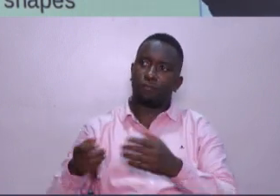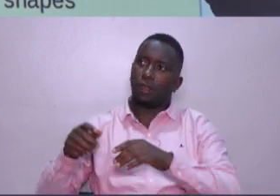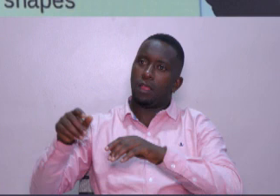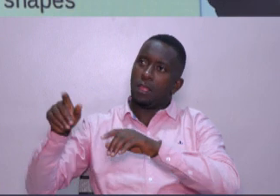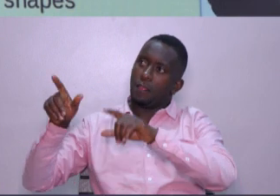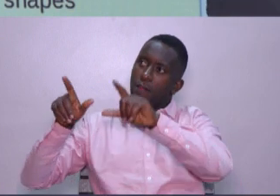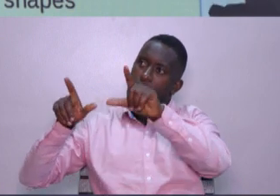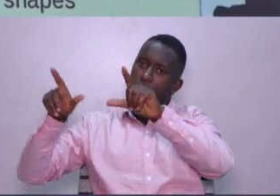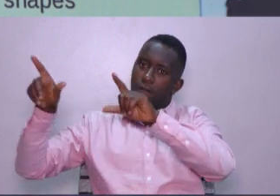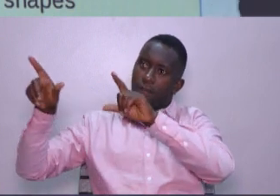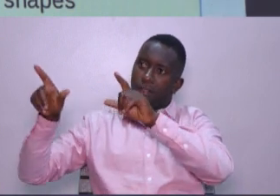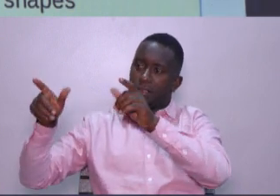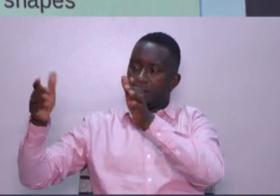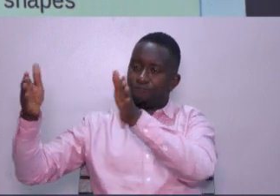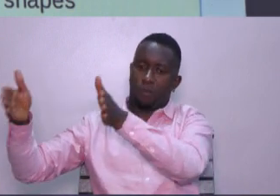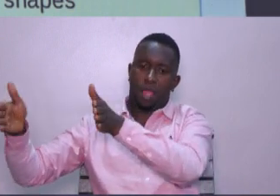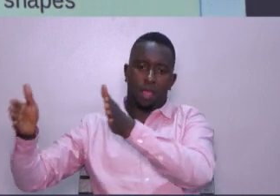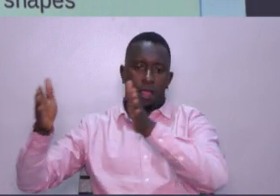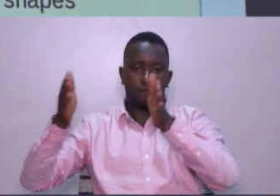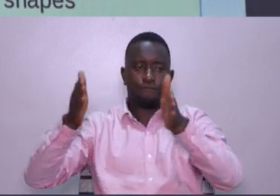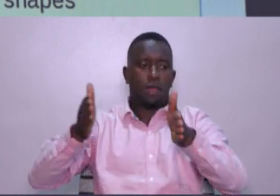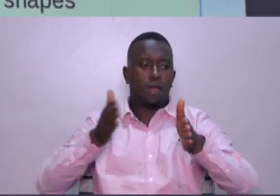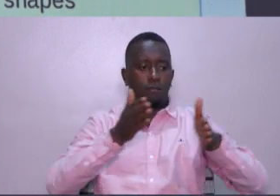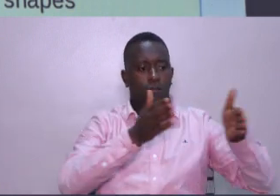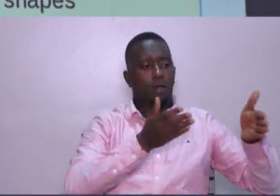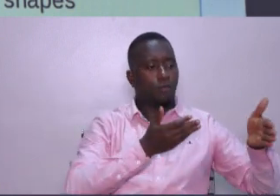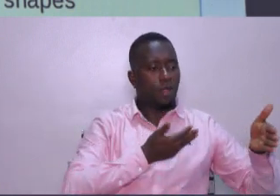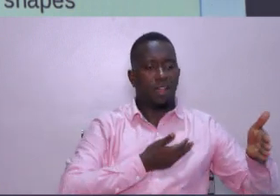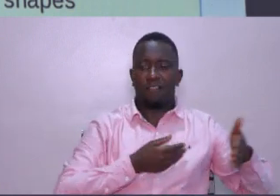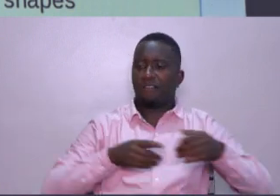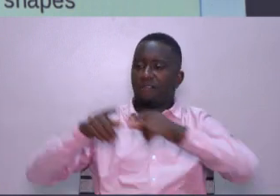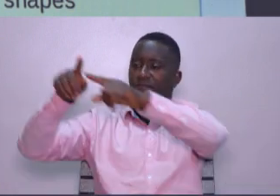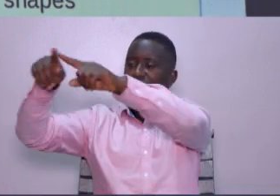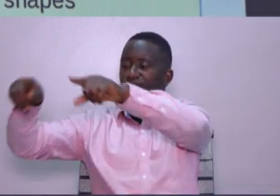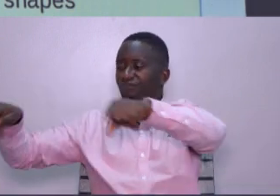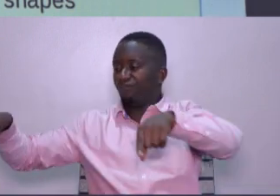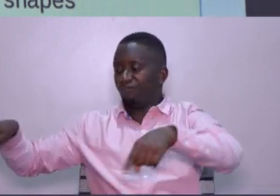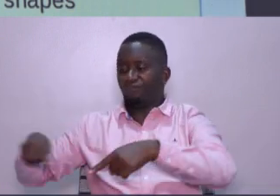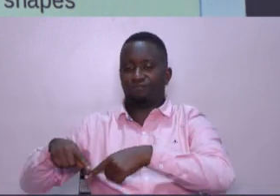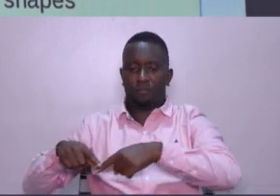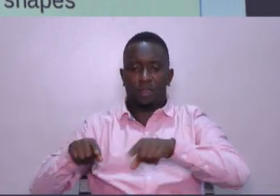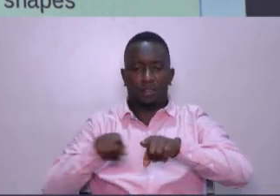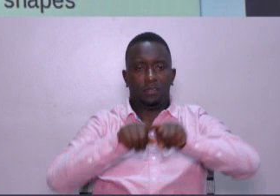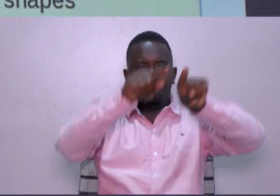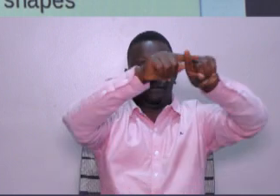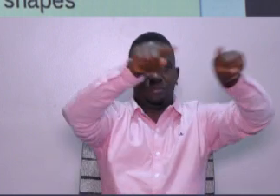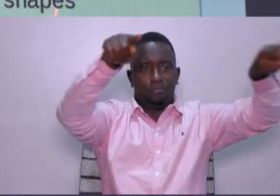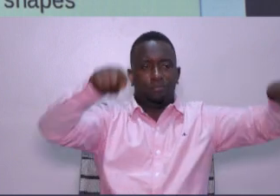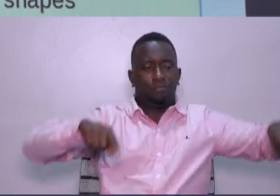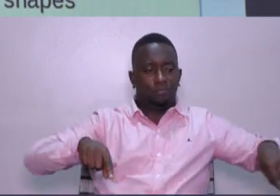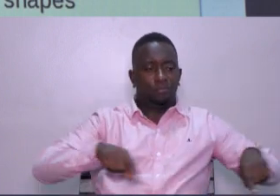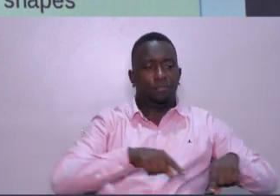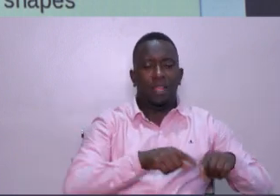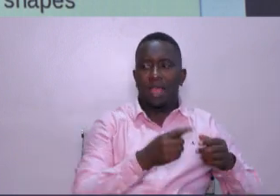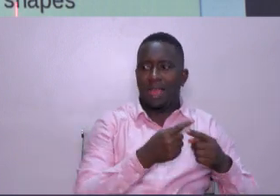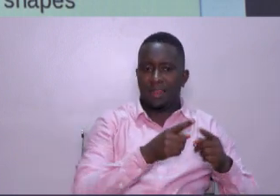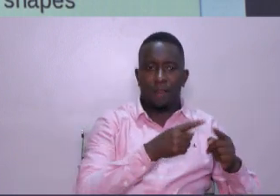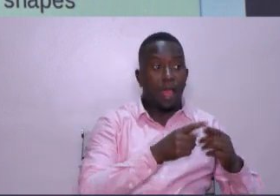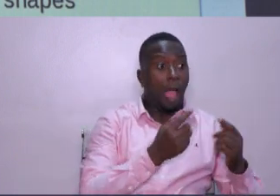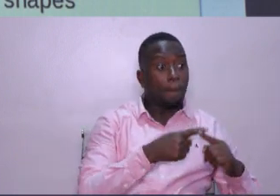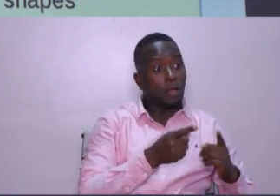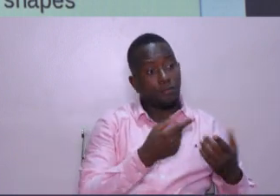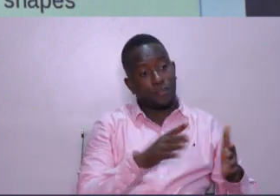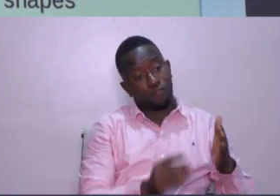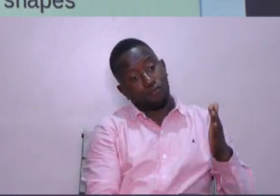have rectangular, like yesterday we saw, trapezoidal, and curved. But today, we have added in something